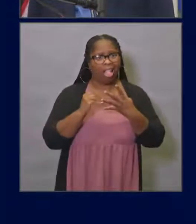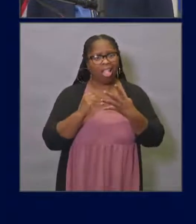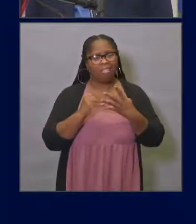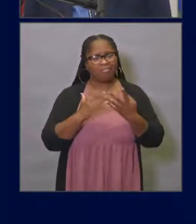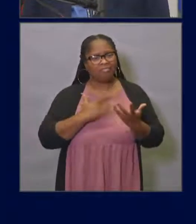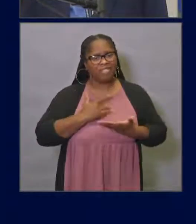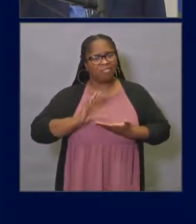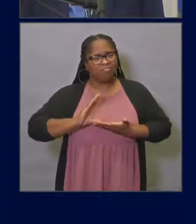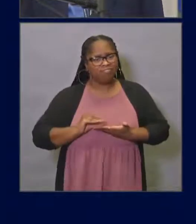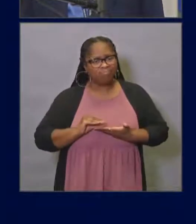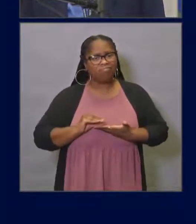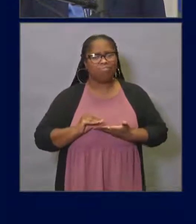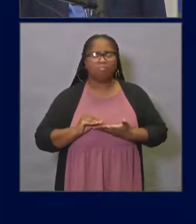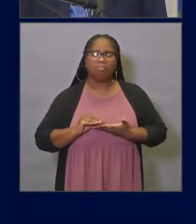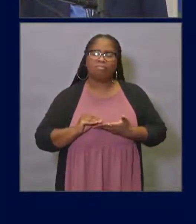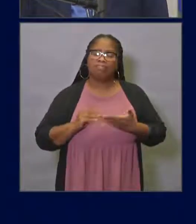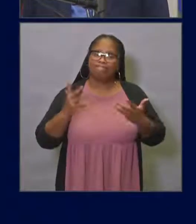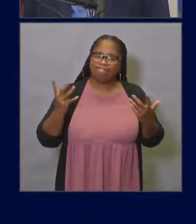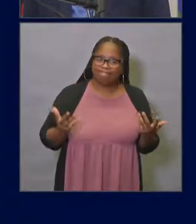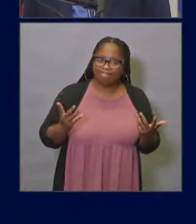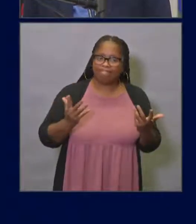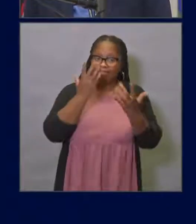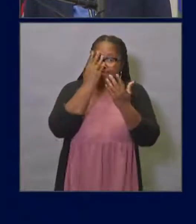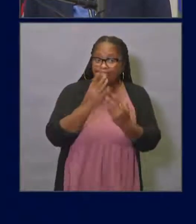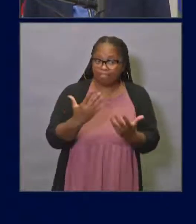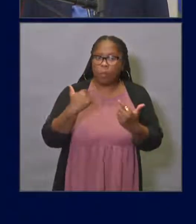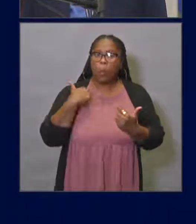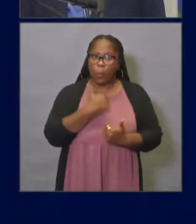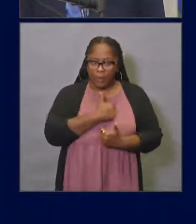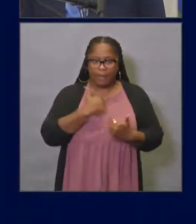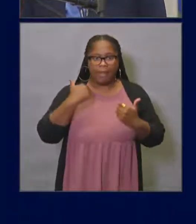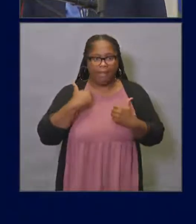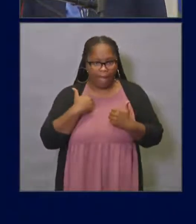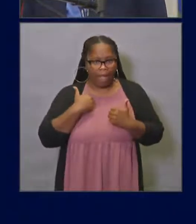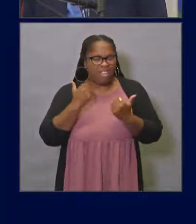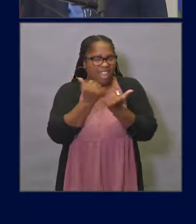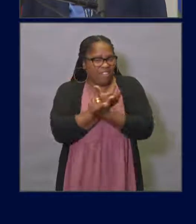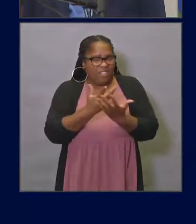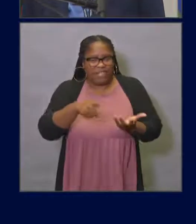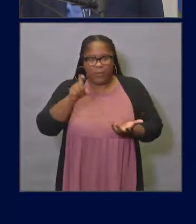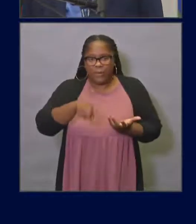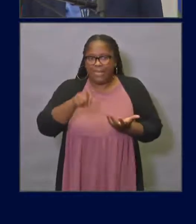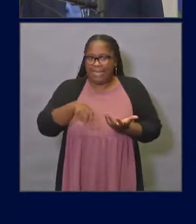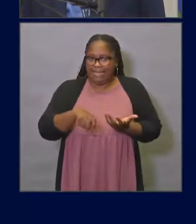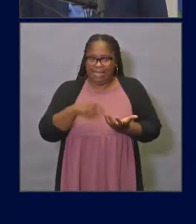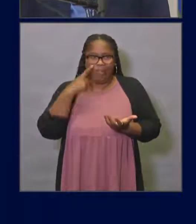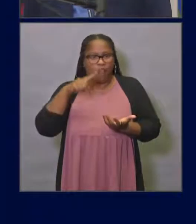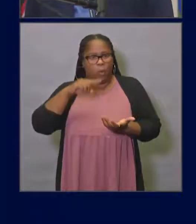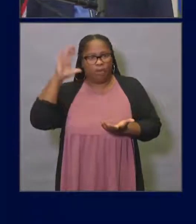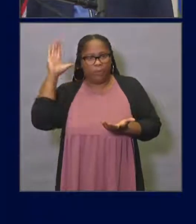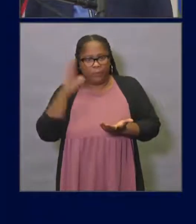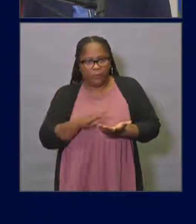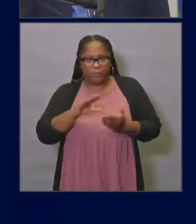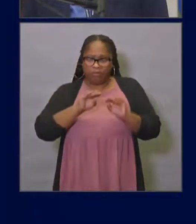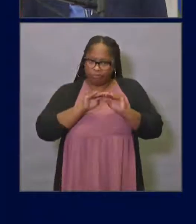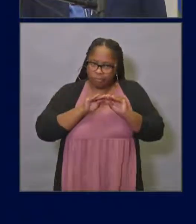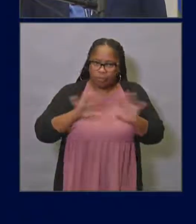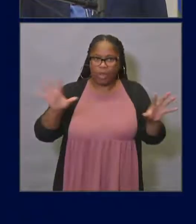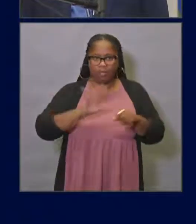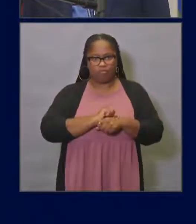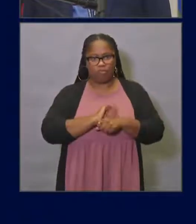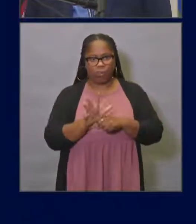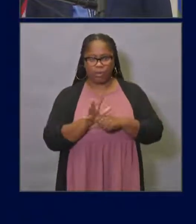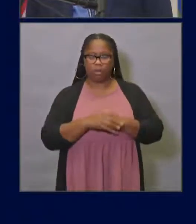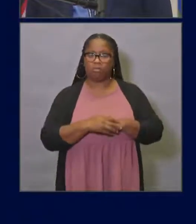want to note that we do have the tools at hand to drive transmission rates down in our communities. Not only do we want